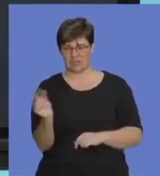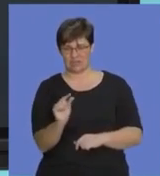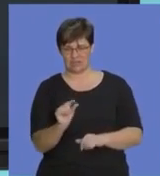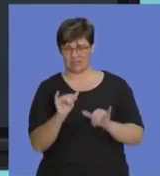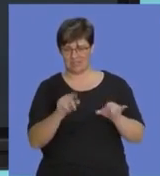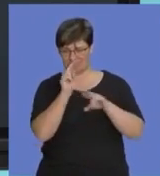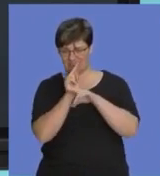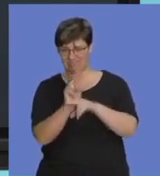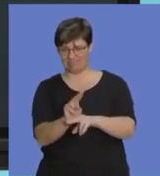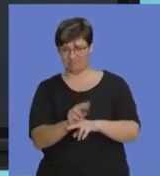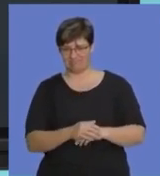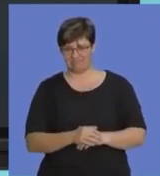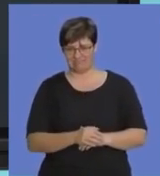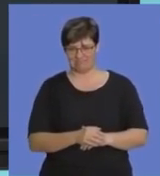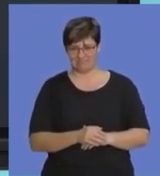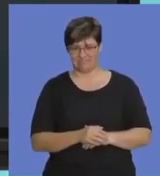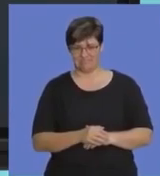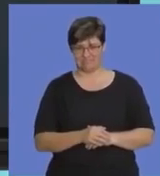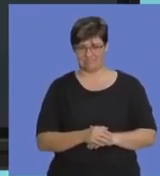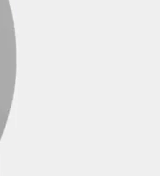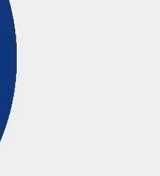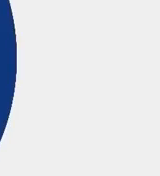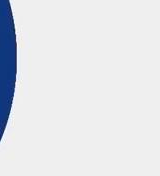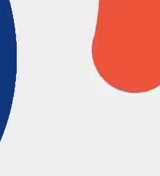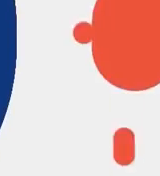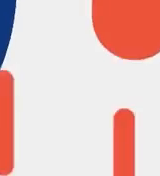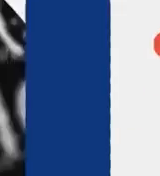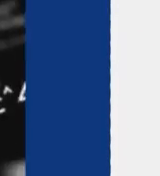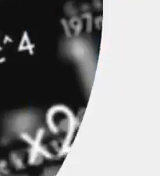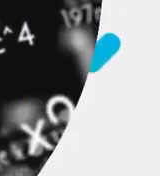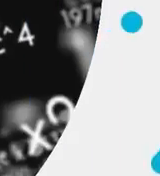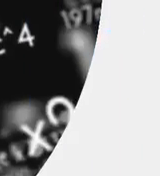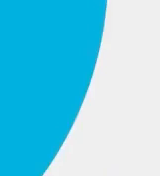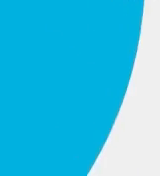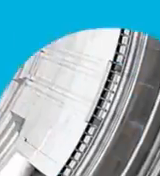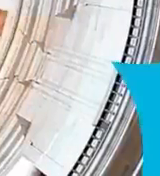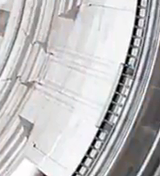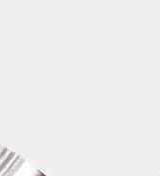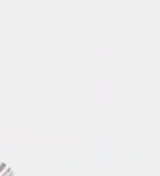a quick ad break, and I'll be back with some more. Stay tuned.